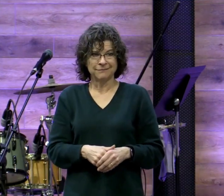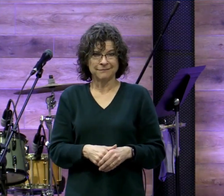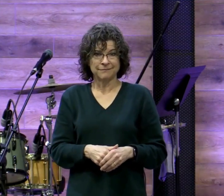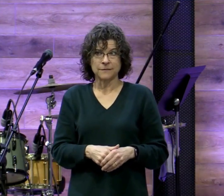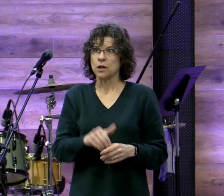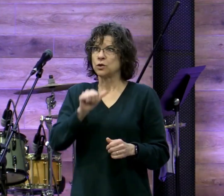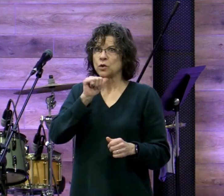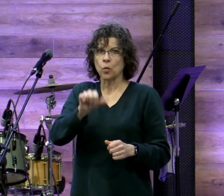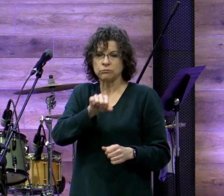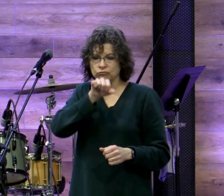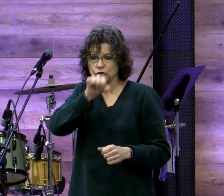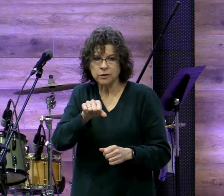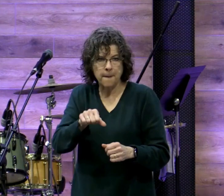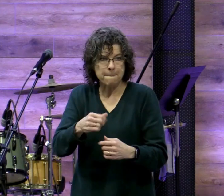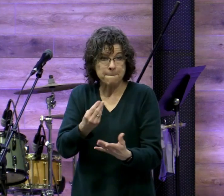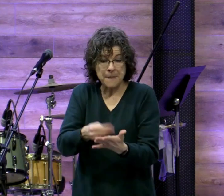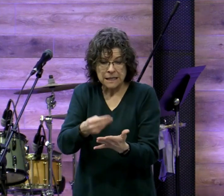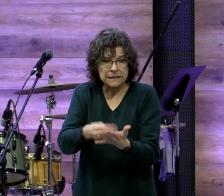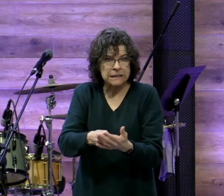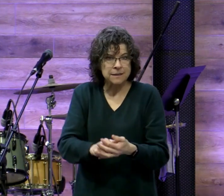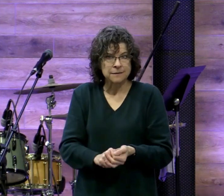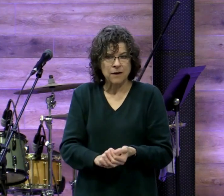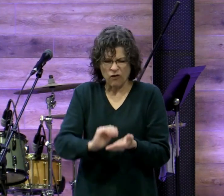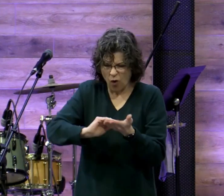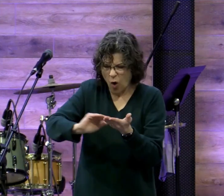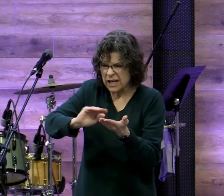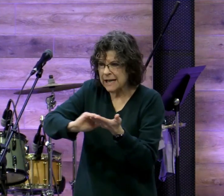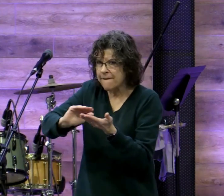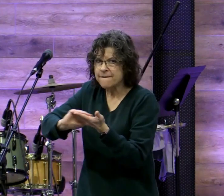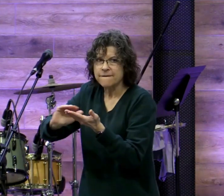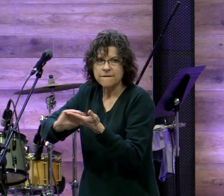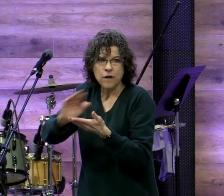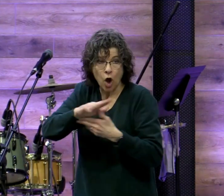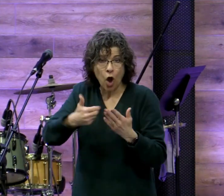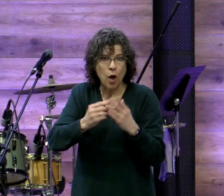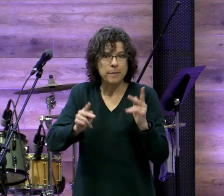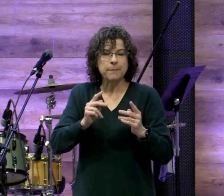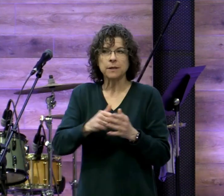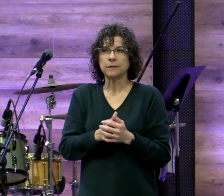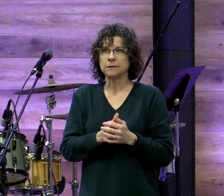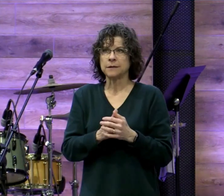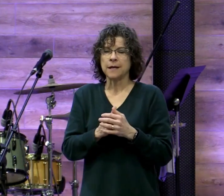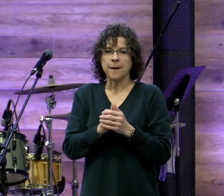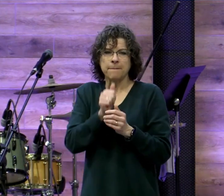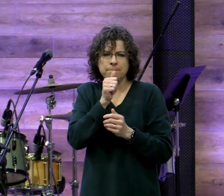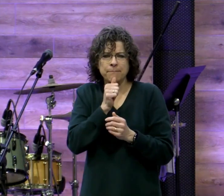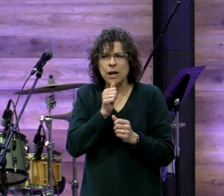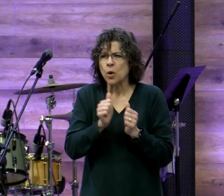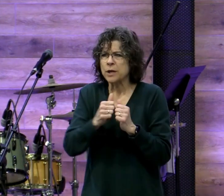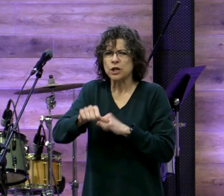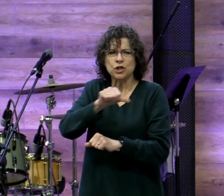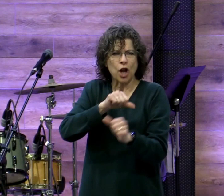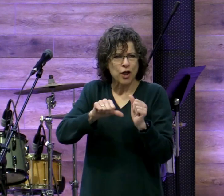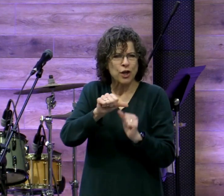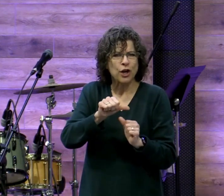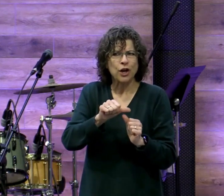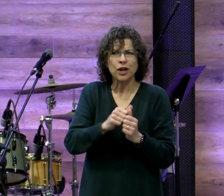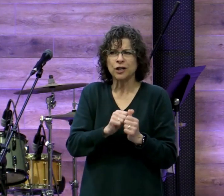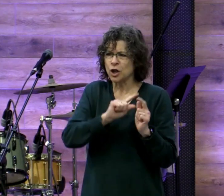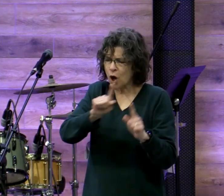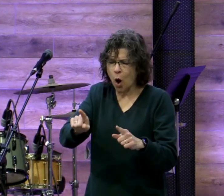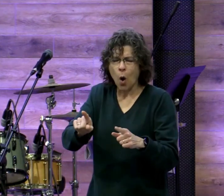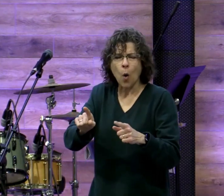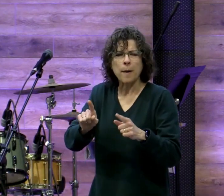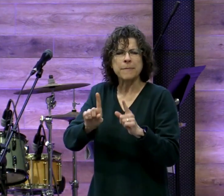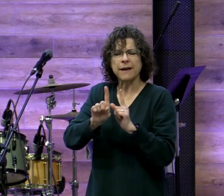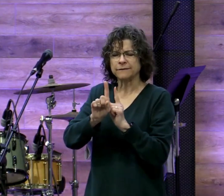money. Forgive one another as you have been forgiven. Bear with one another out of reverence for Christ. Go and make disciples of